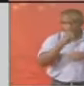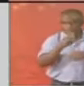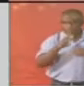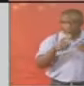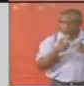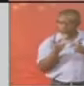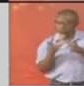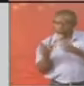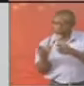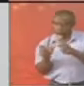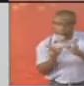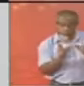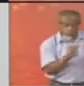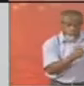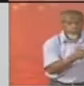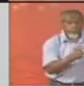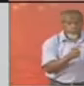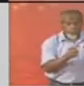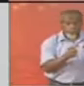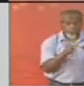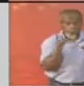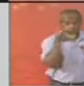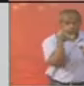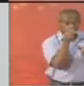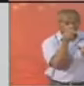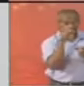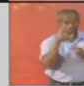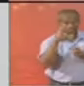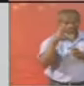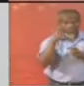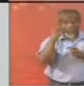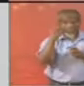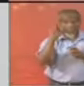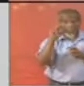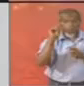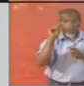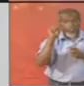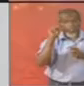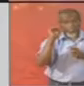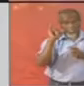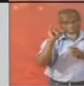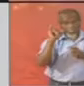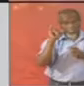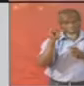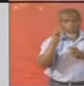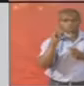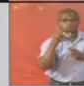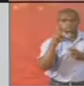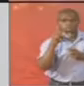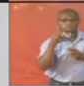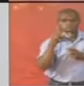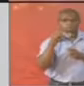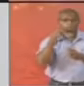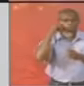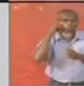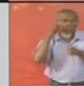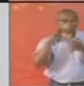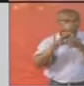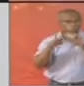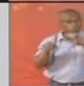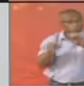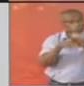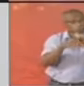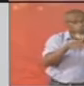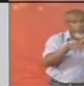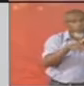the quarantine facility within County Caroni is actually the home of football. The Debe facility is considered to be in